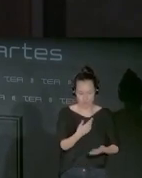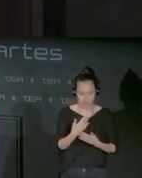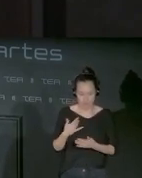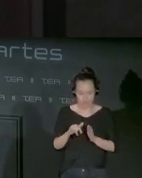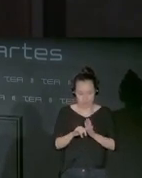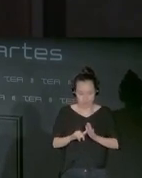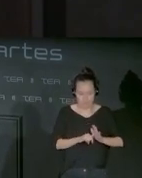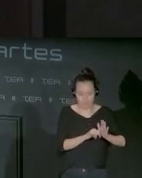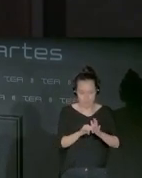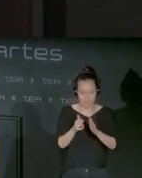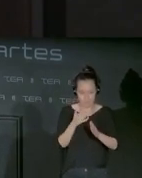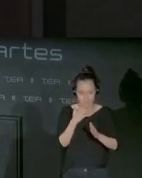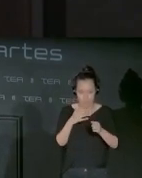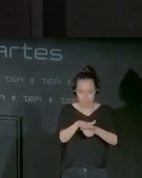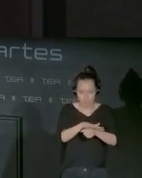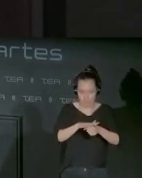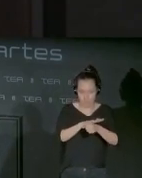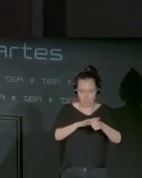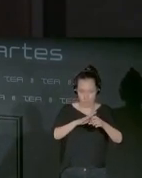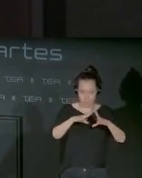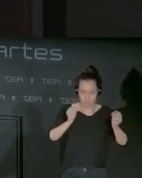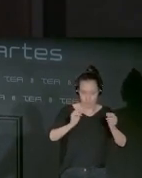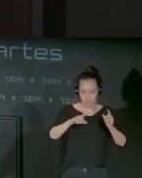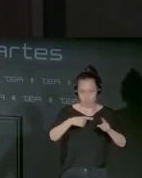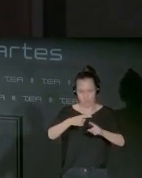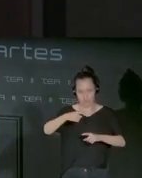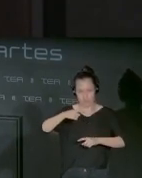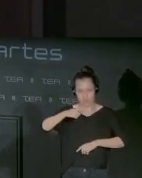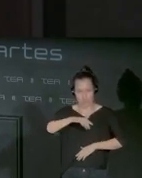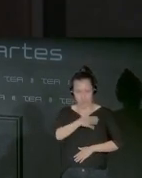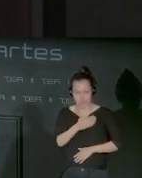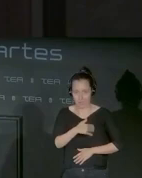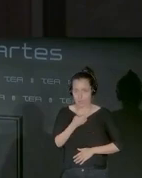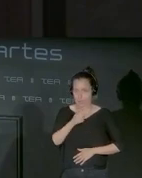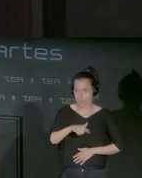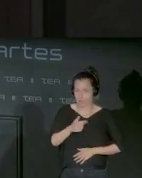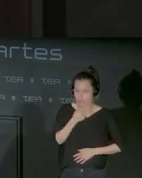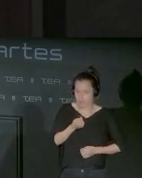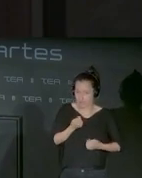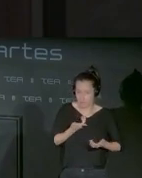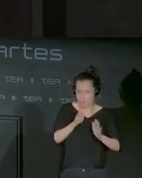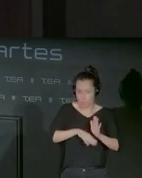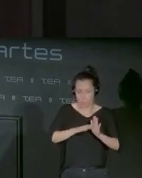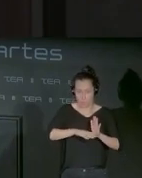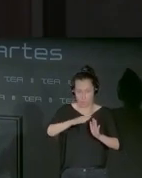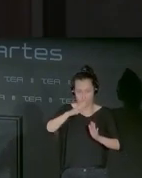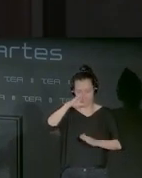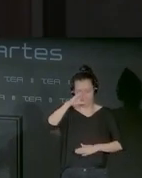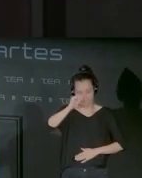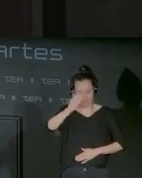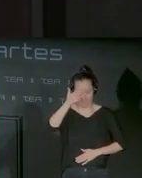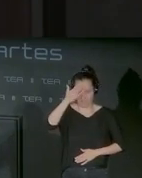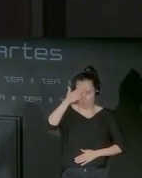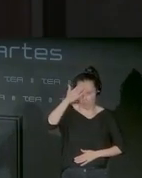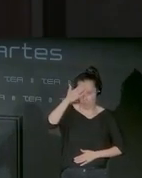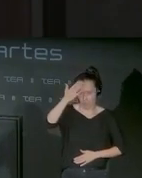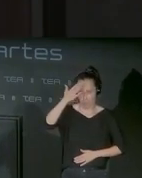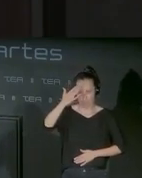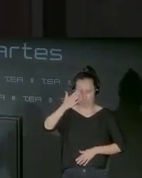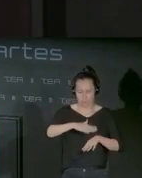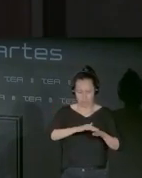mentor these SMEs and these startups. They need something very close to them that will help them to go on and to try to apply to the